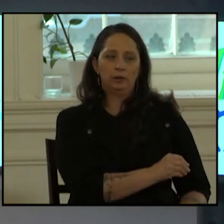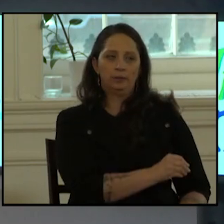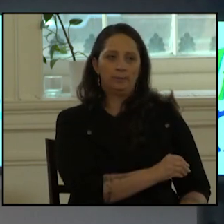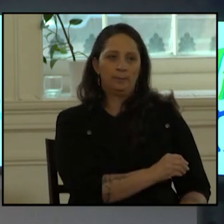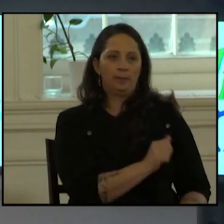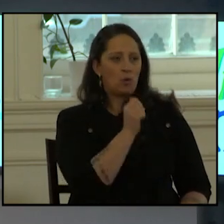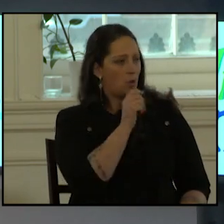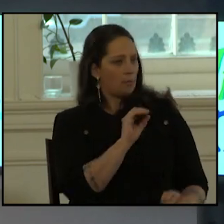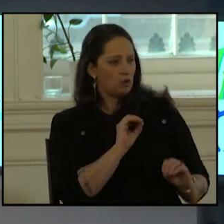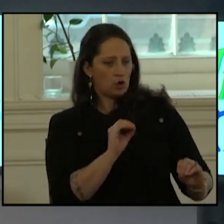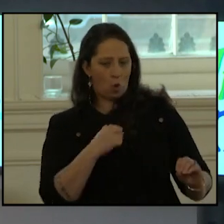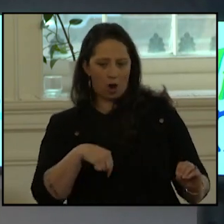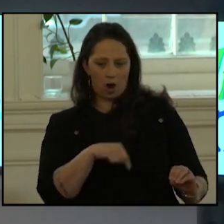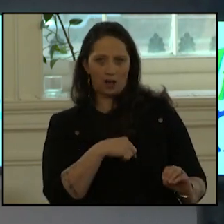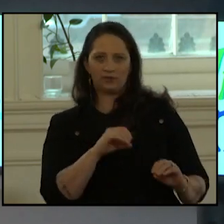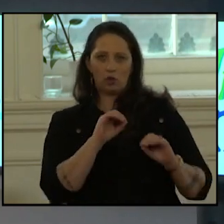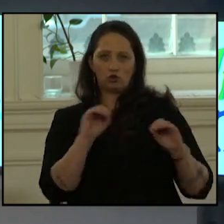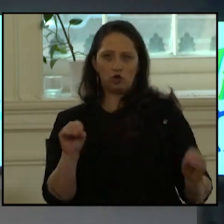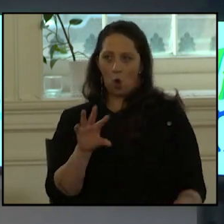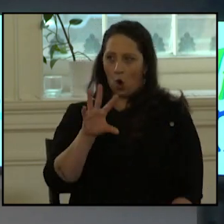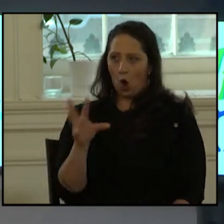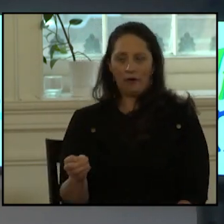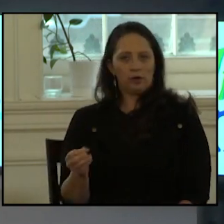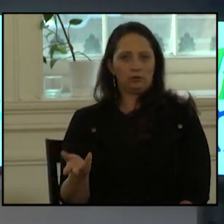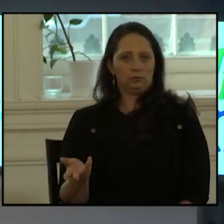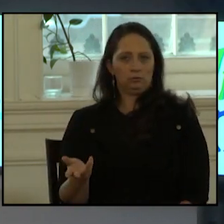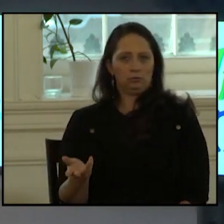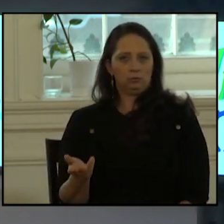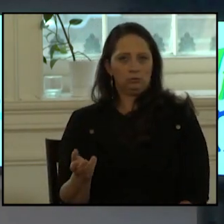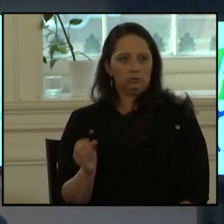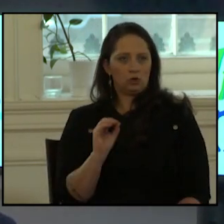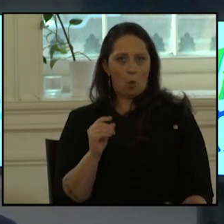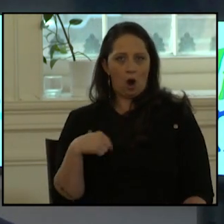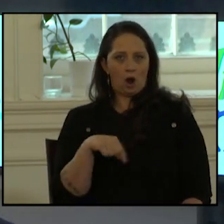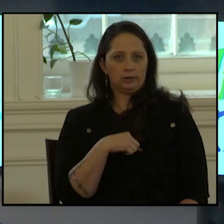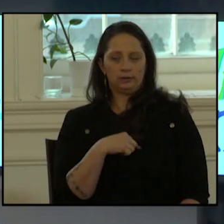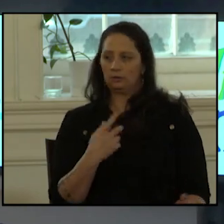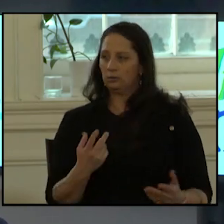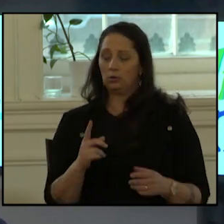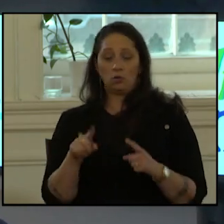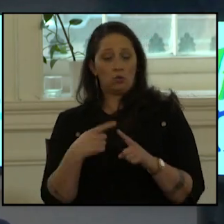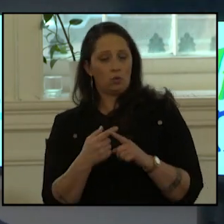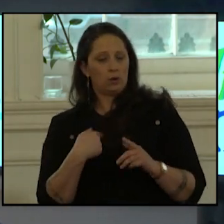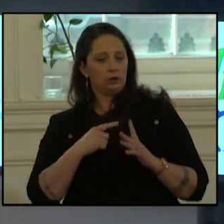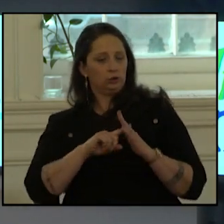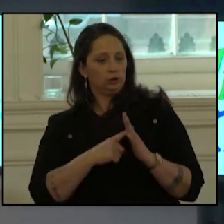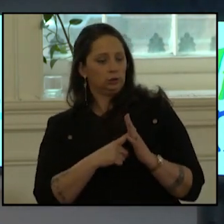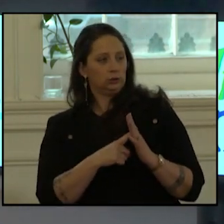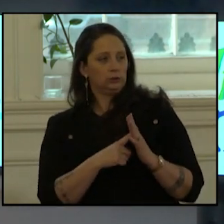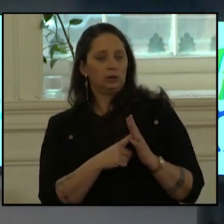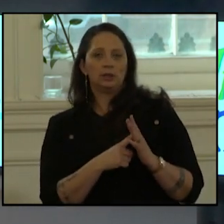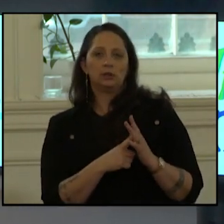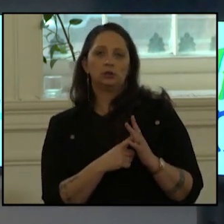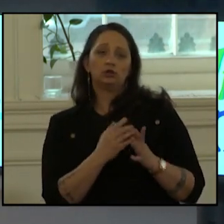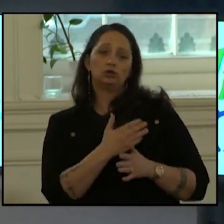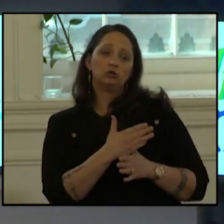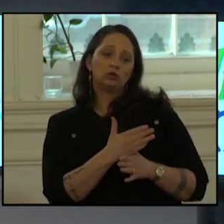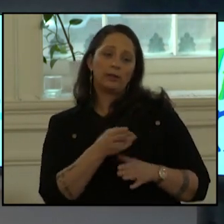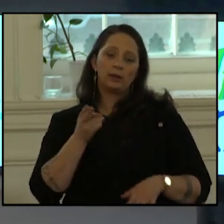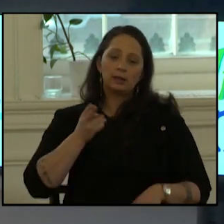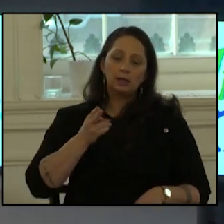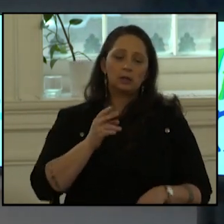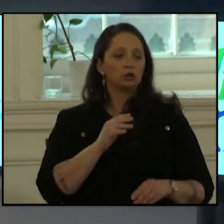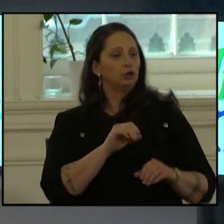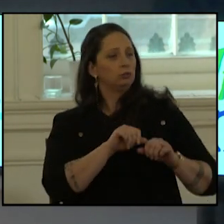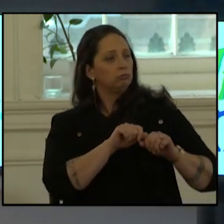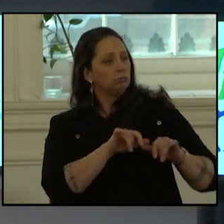be us if there was no Africa invoked, right? So when I start to give that information, put that